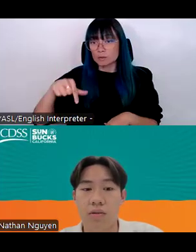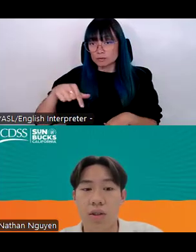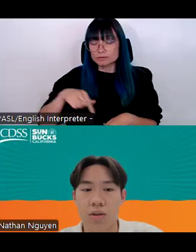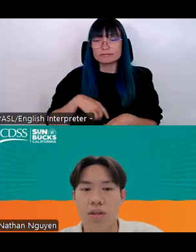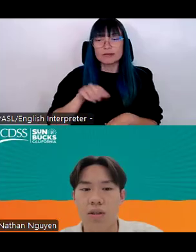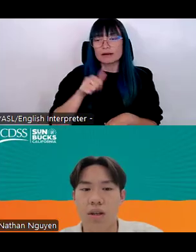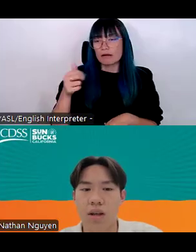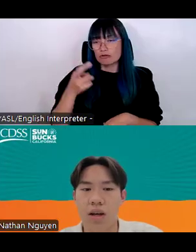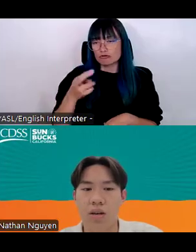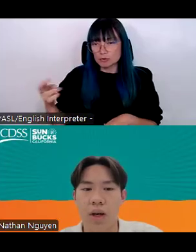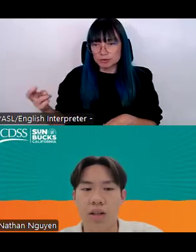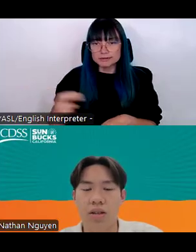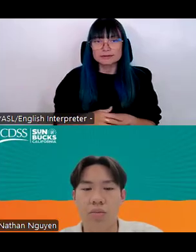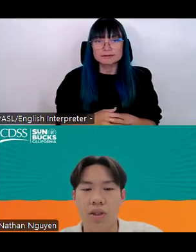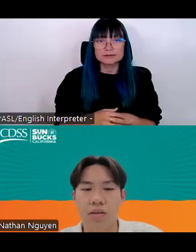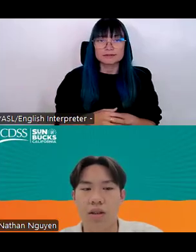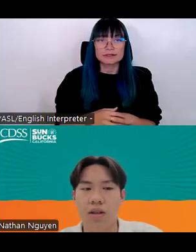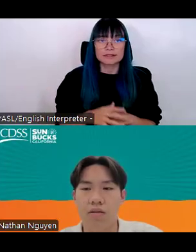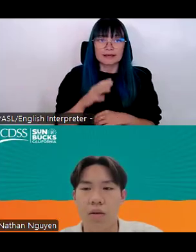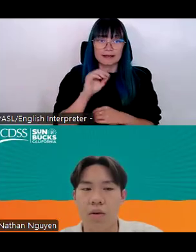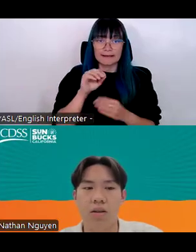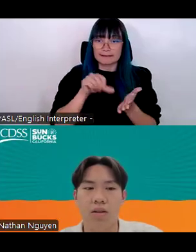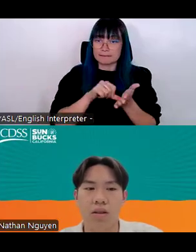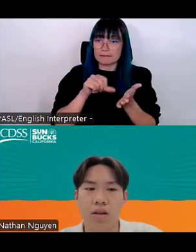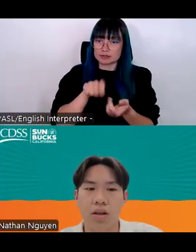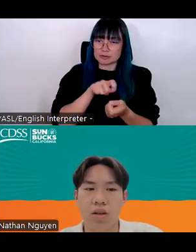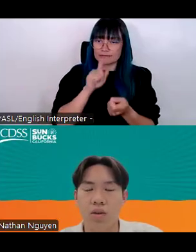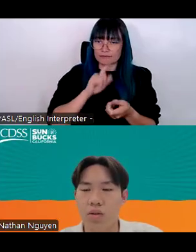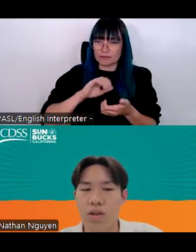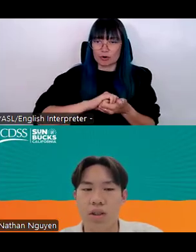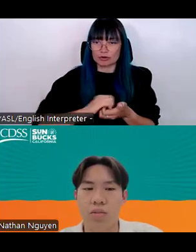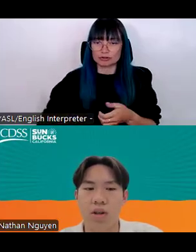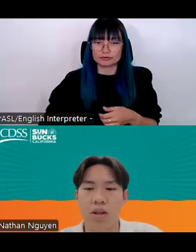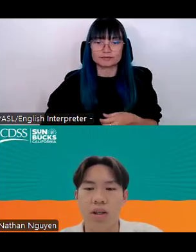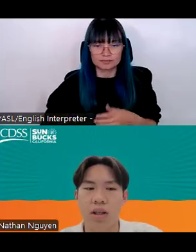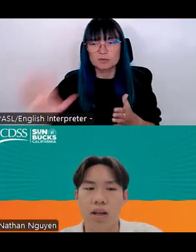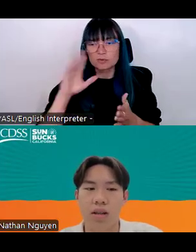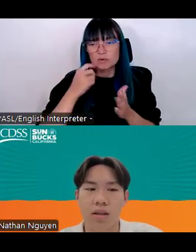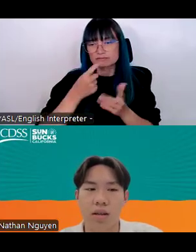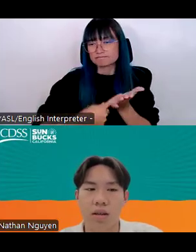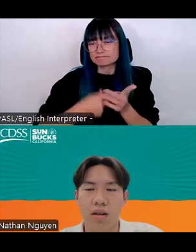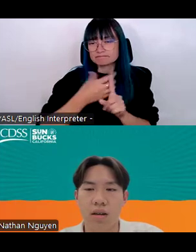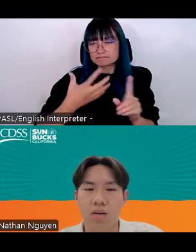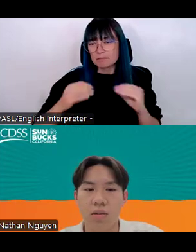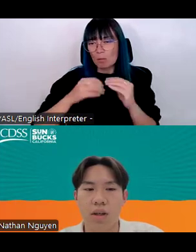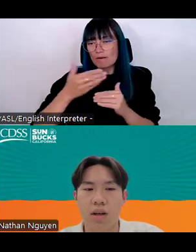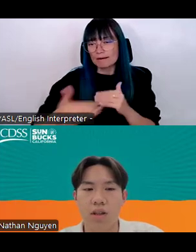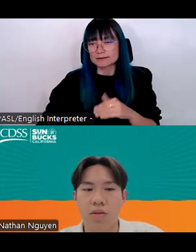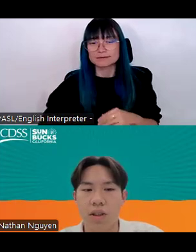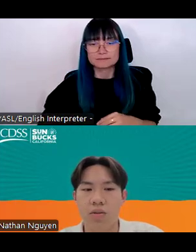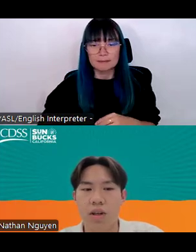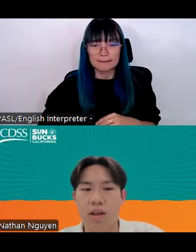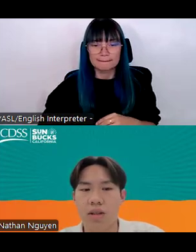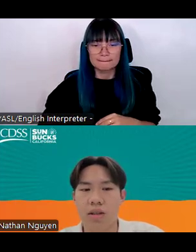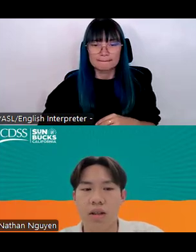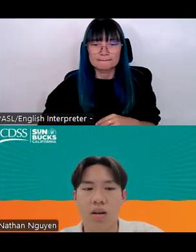and resources, and a page specifically for our partners, which we will discuss more on the next slide. The website also